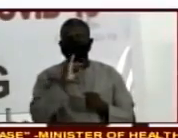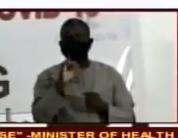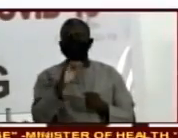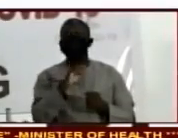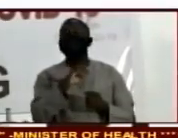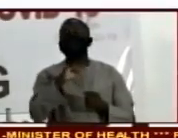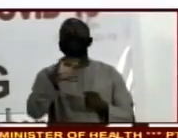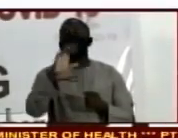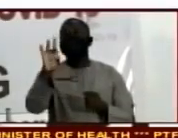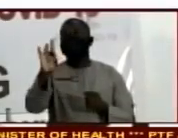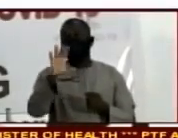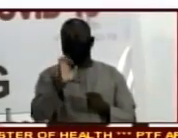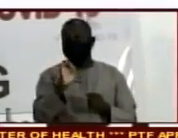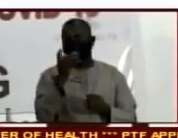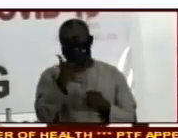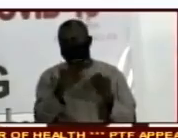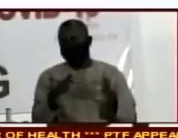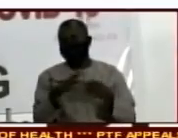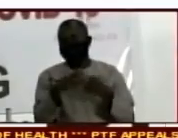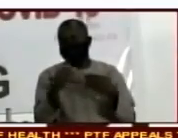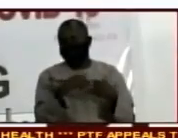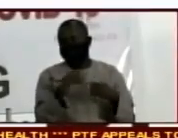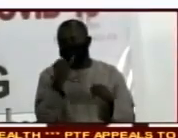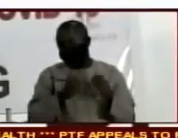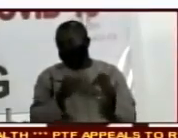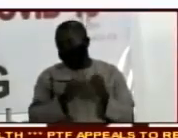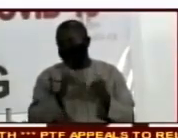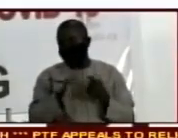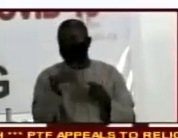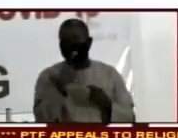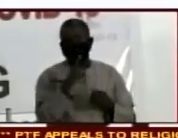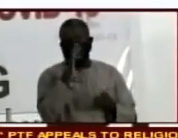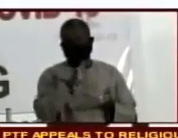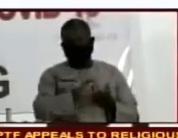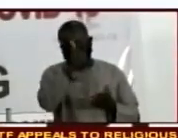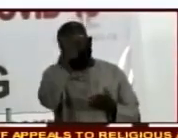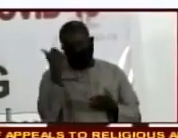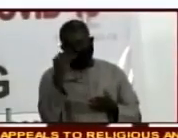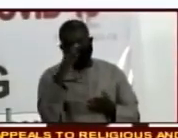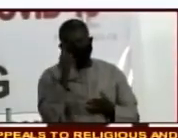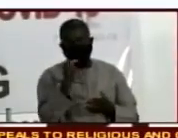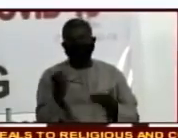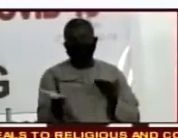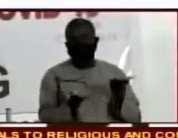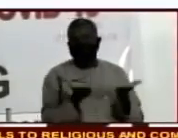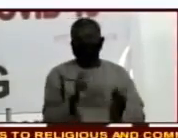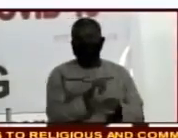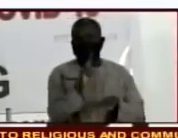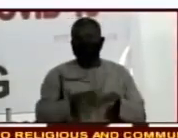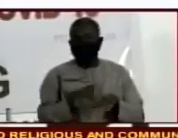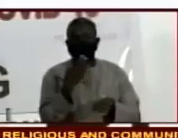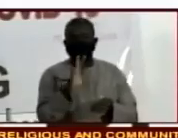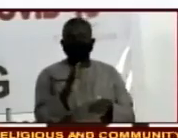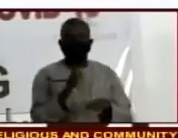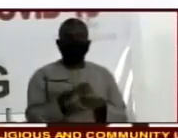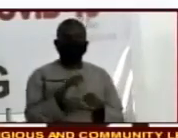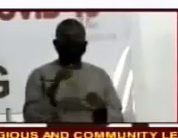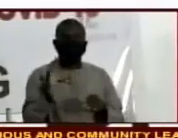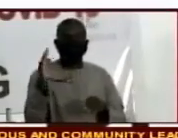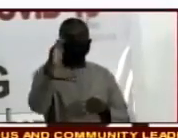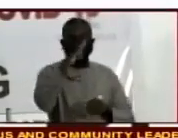IATA figures. And finally, to say that because it is service nature, service industry, it's